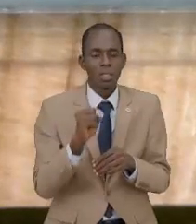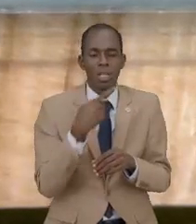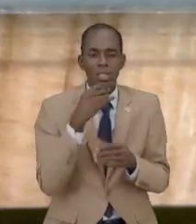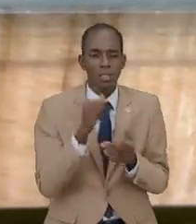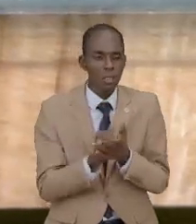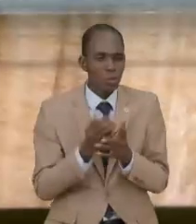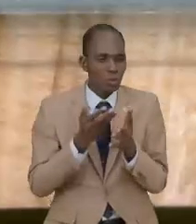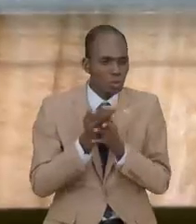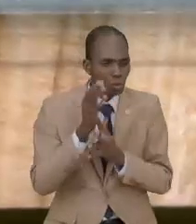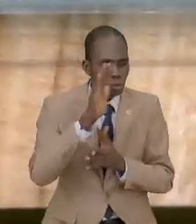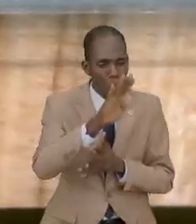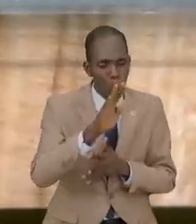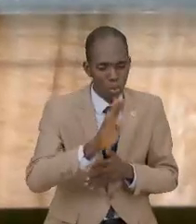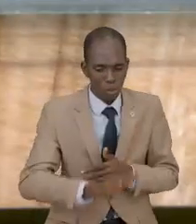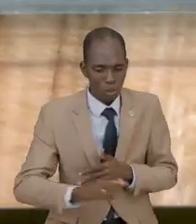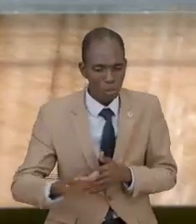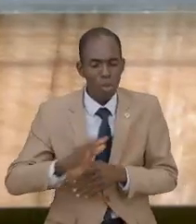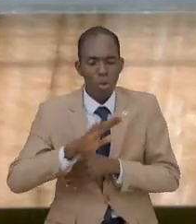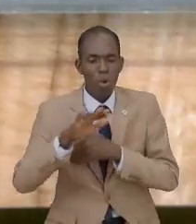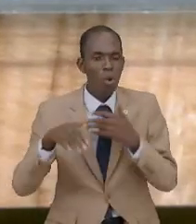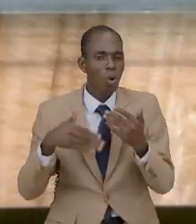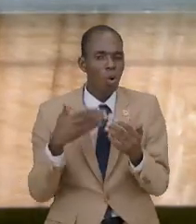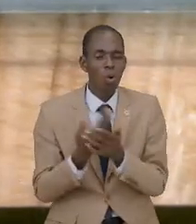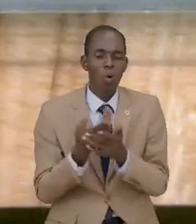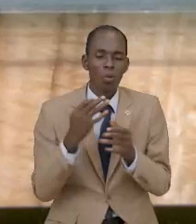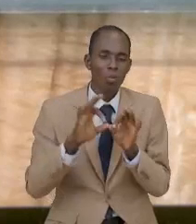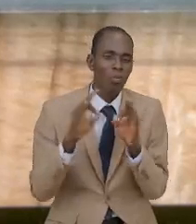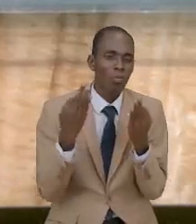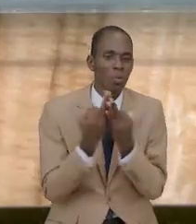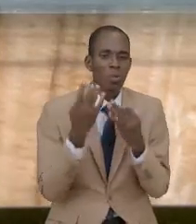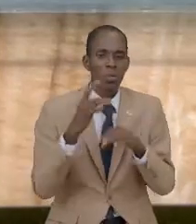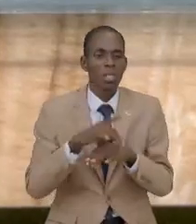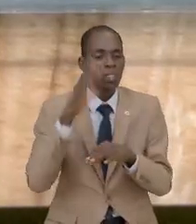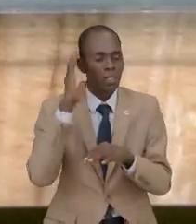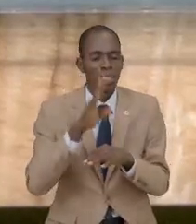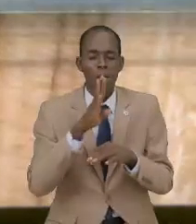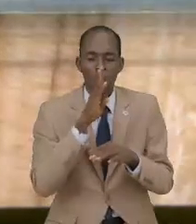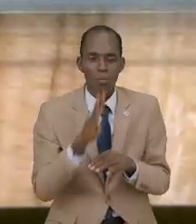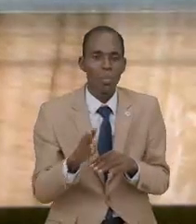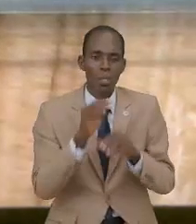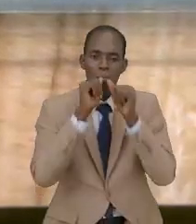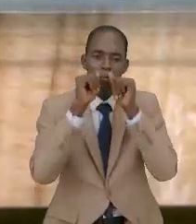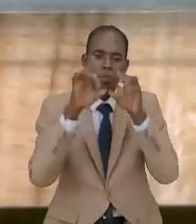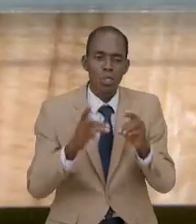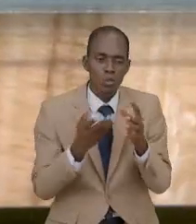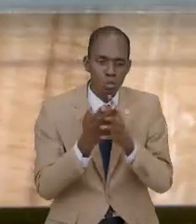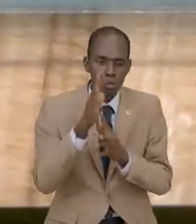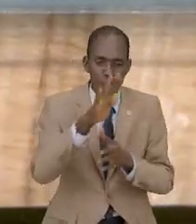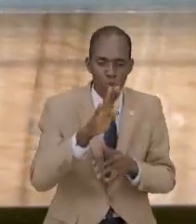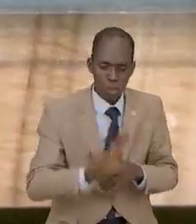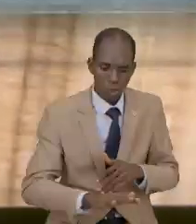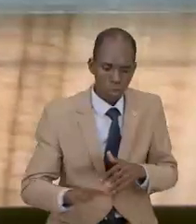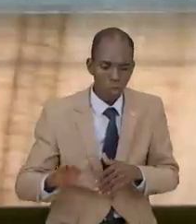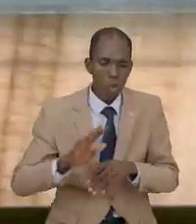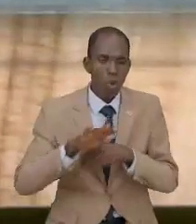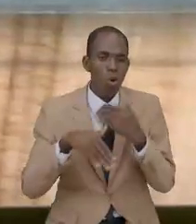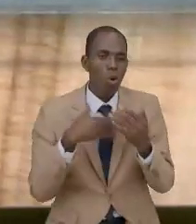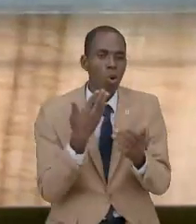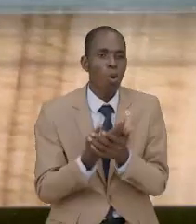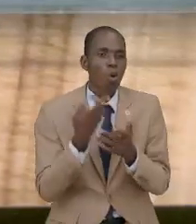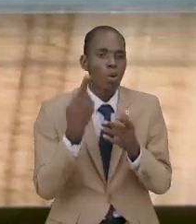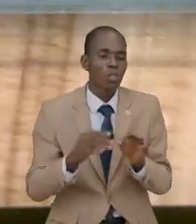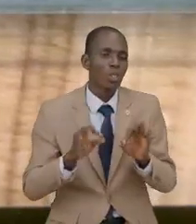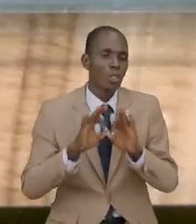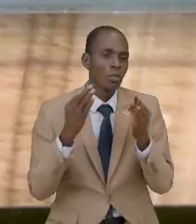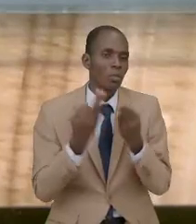the families of the earth shall be blessed. Through thy seed, all the families of the